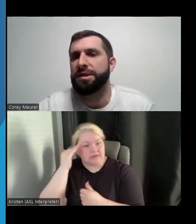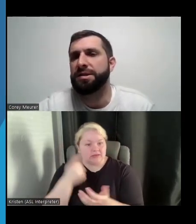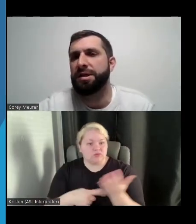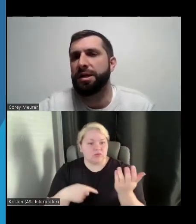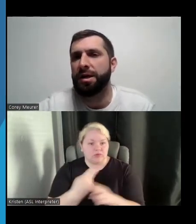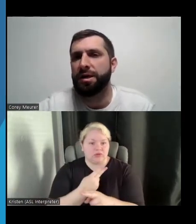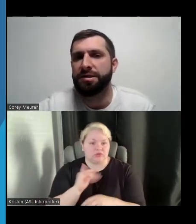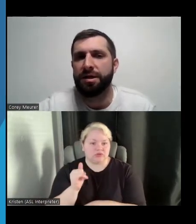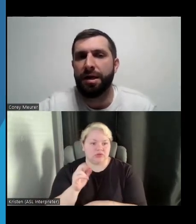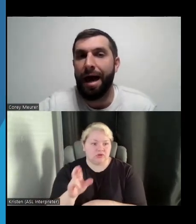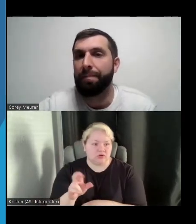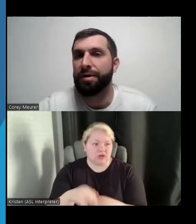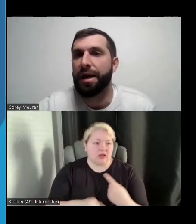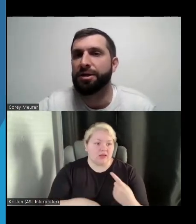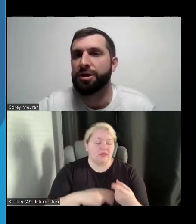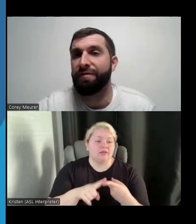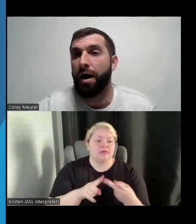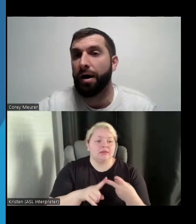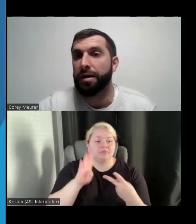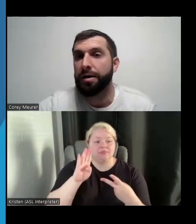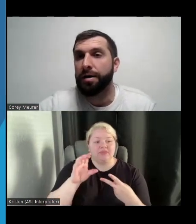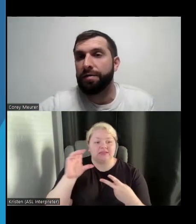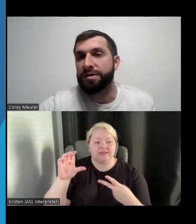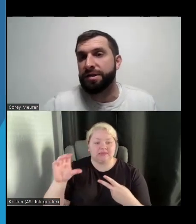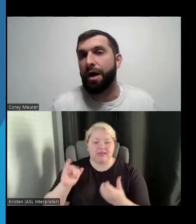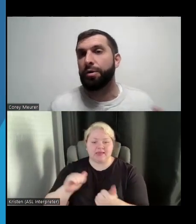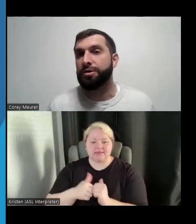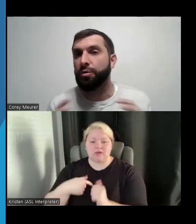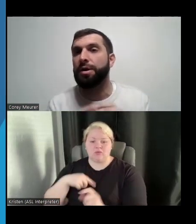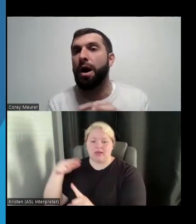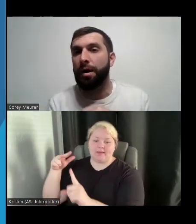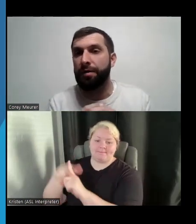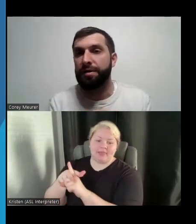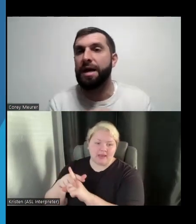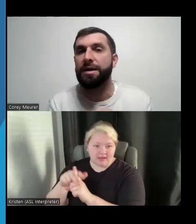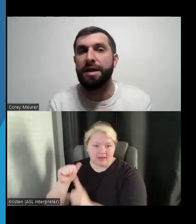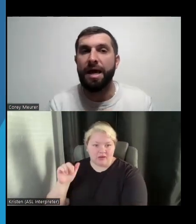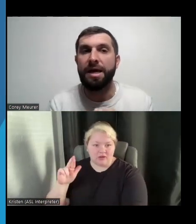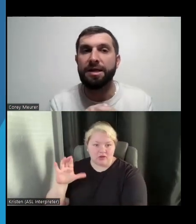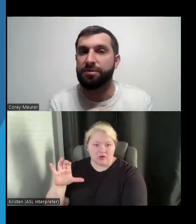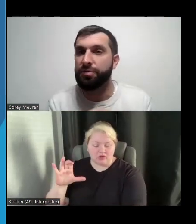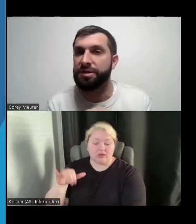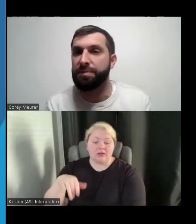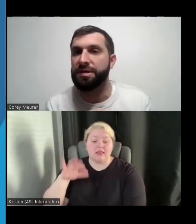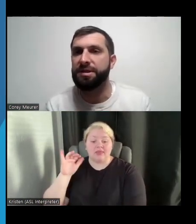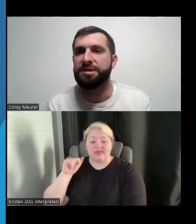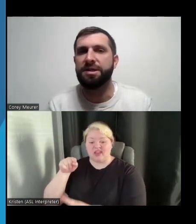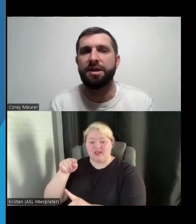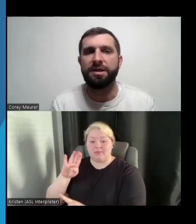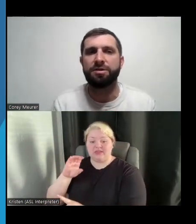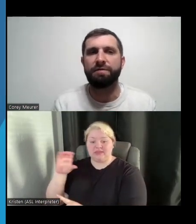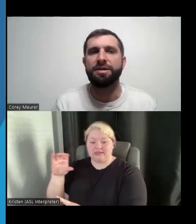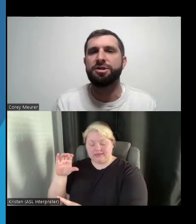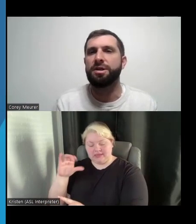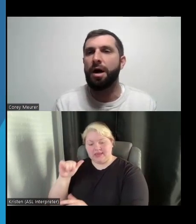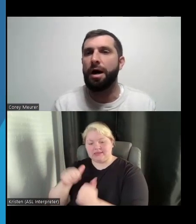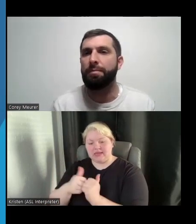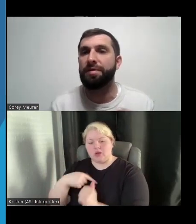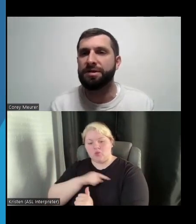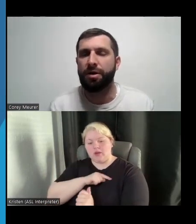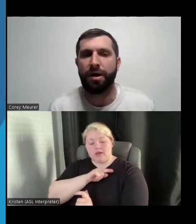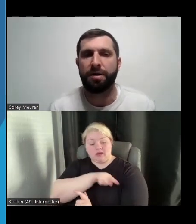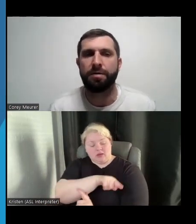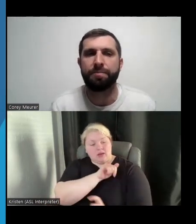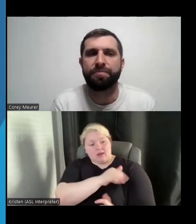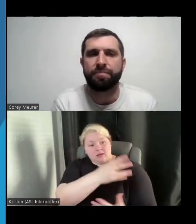and BCC is an application of ARC. This is how we're doing ARC on the day-to-day, is through this BCC intervention